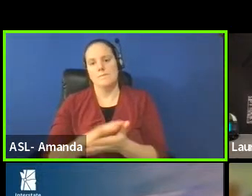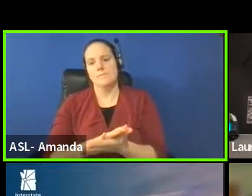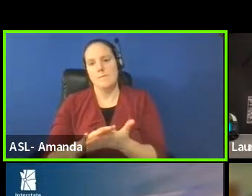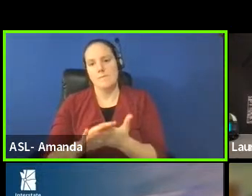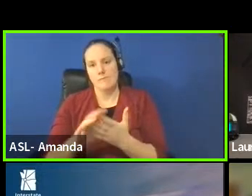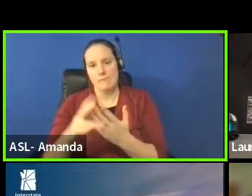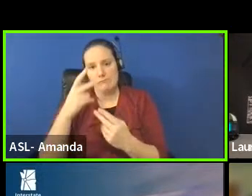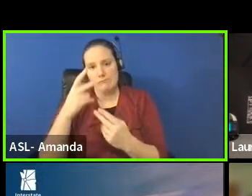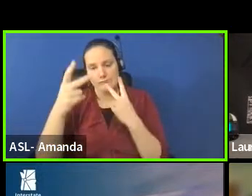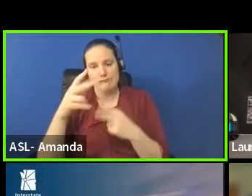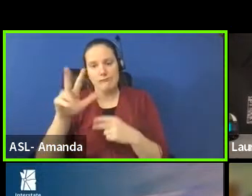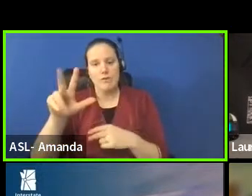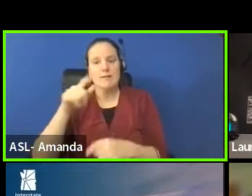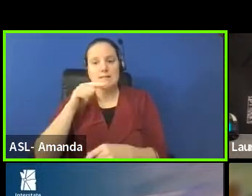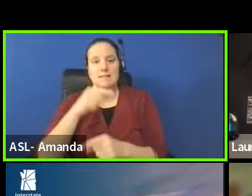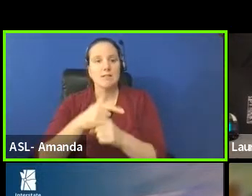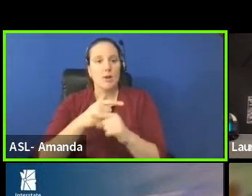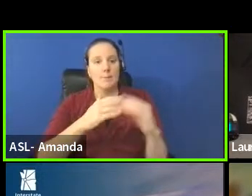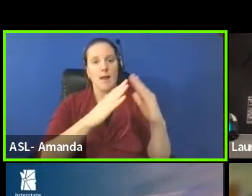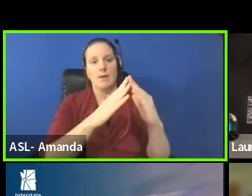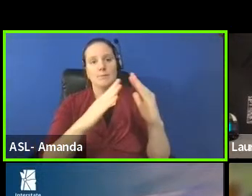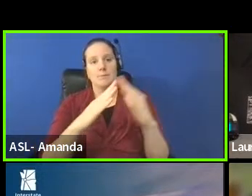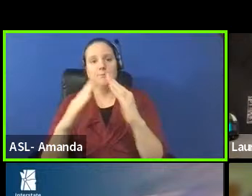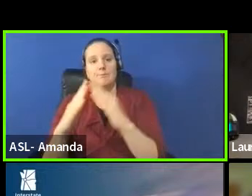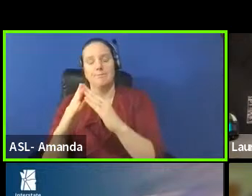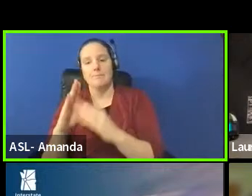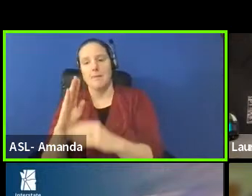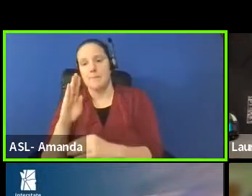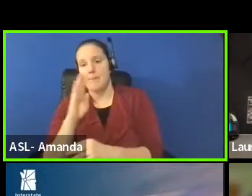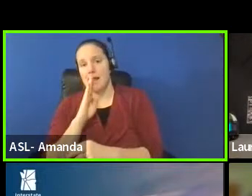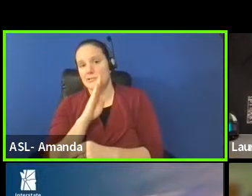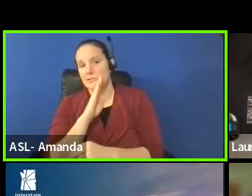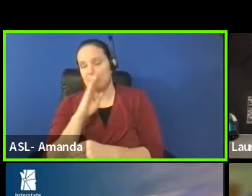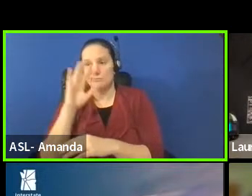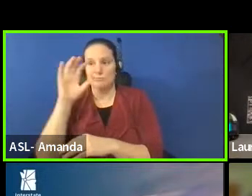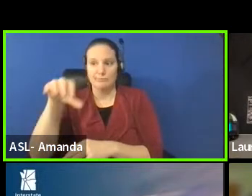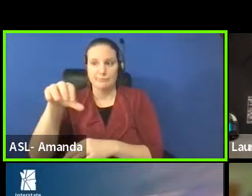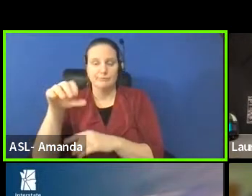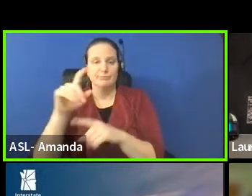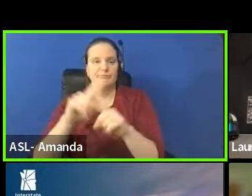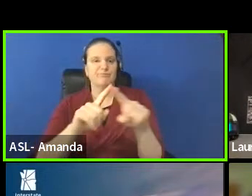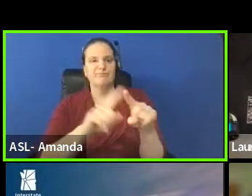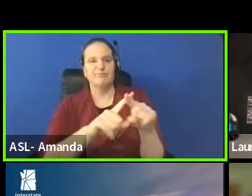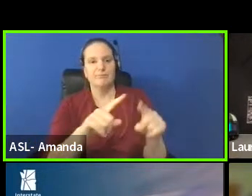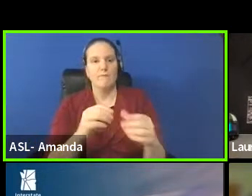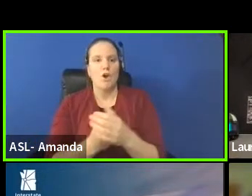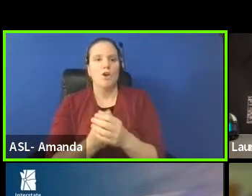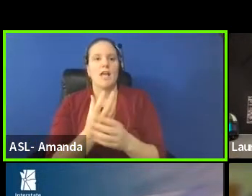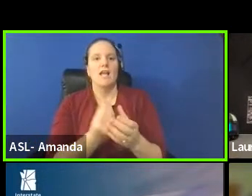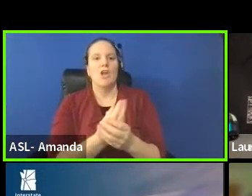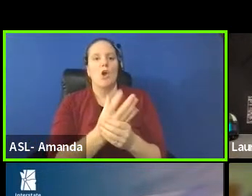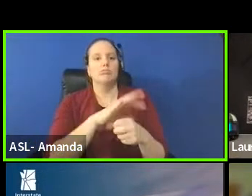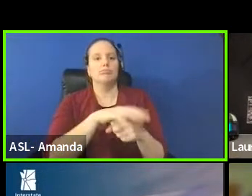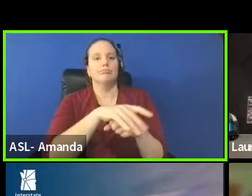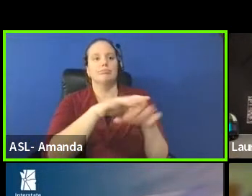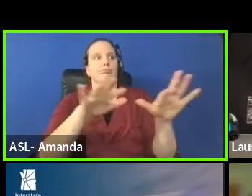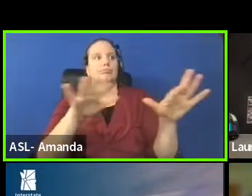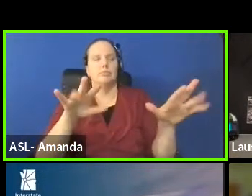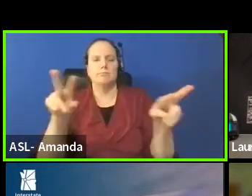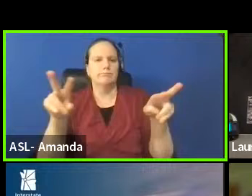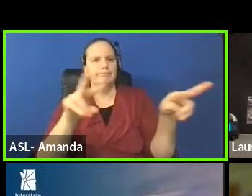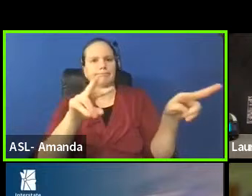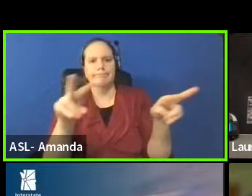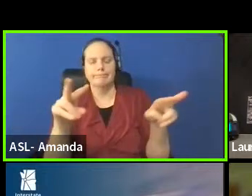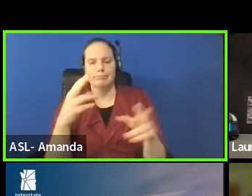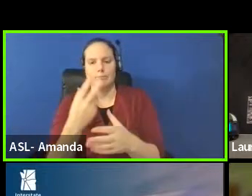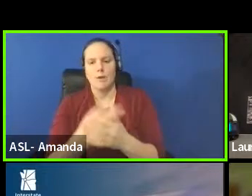of the Three Sisters Mountains and Mount Bachelor and all the other volcanoes. So a good mix of the both.